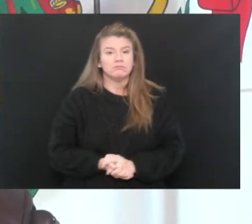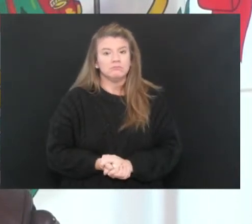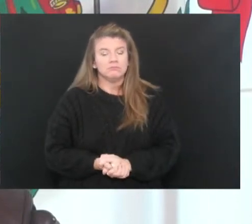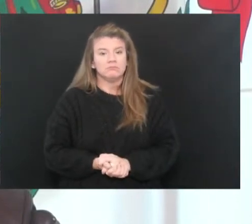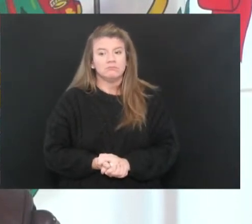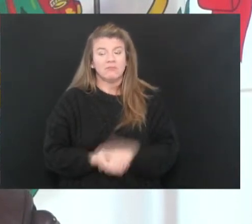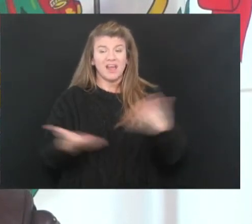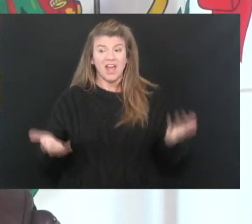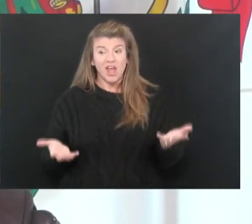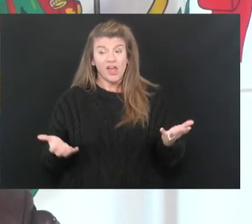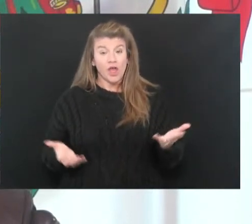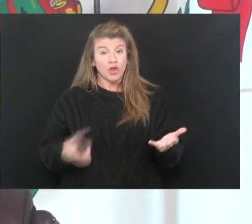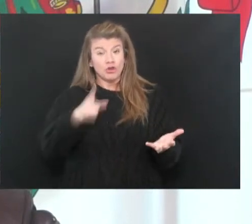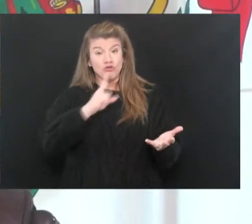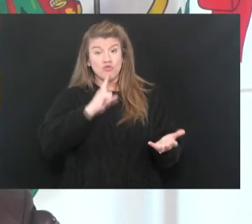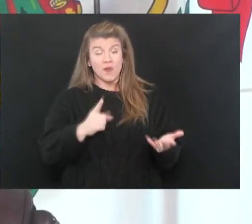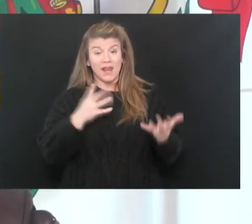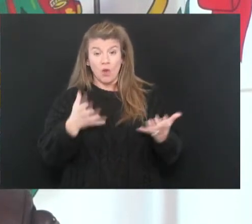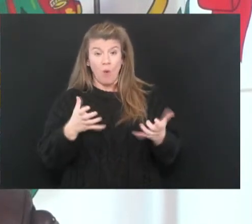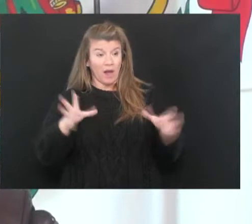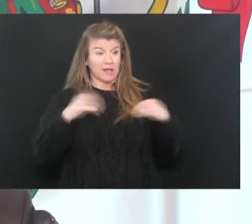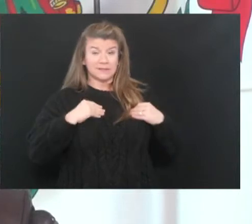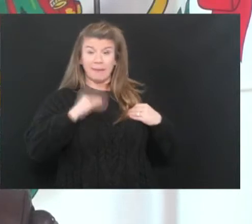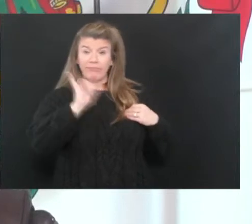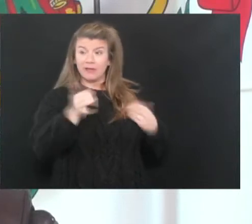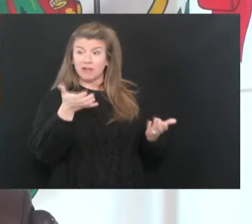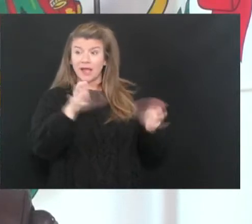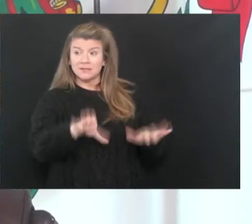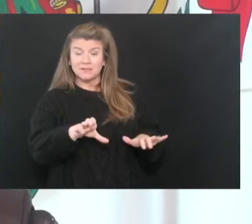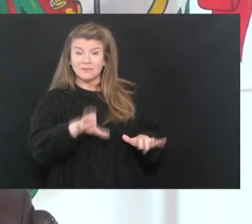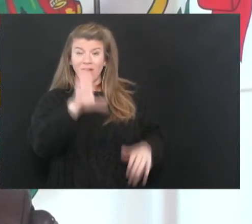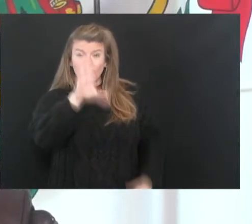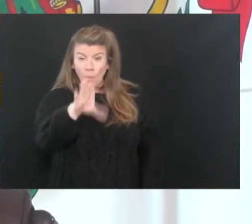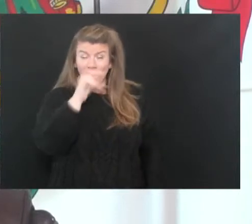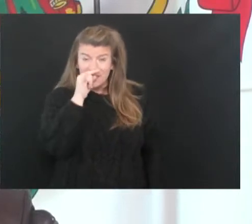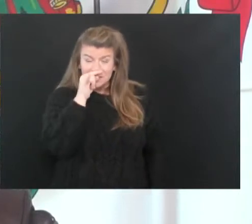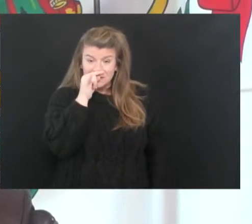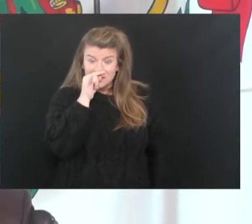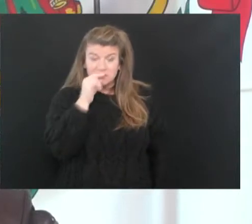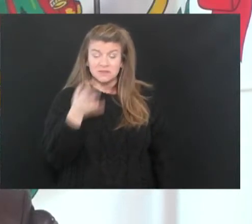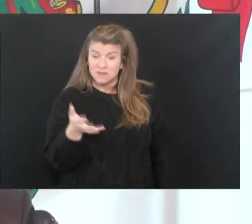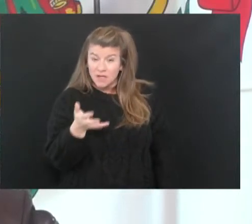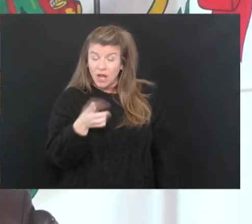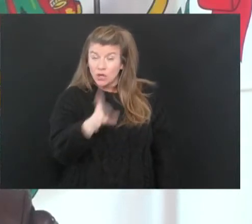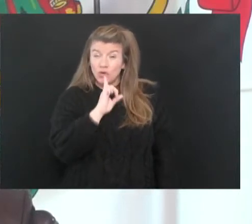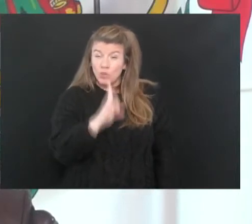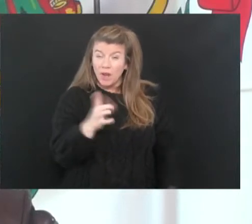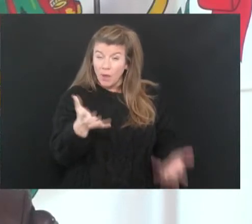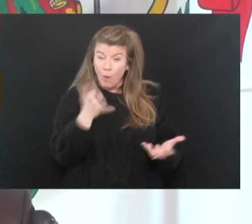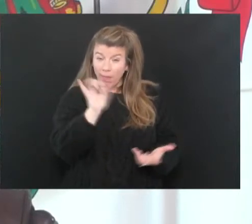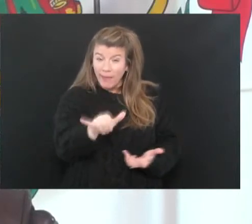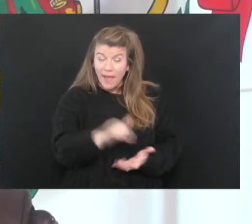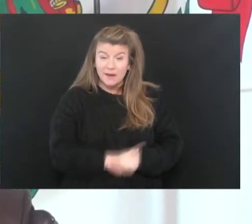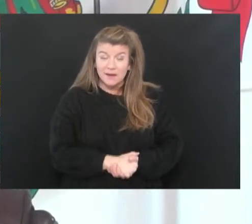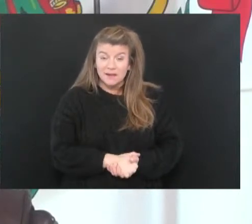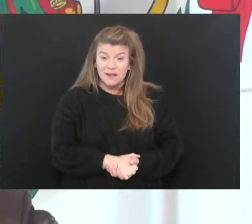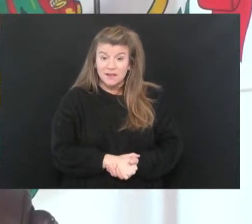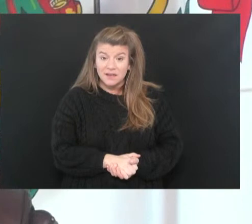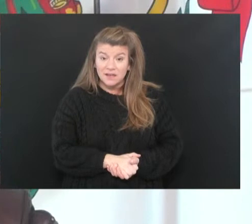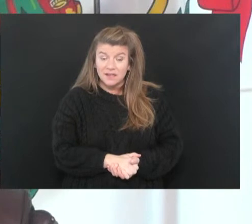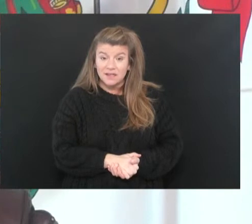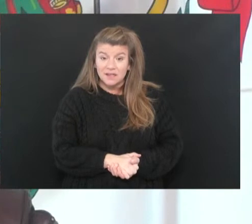Do you really want to take that chance with your kids? I mean, do you really want to do that? You